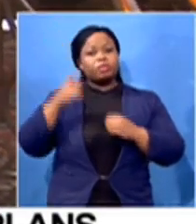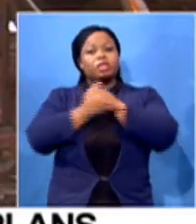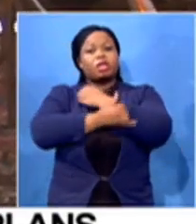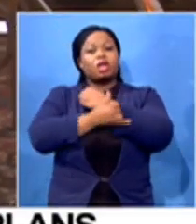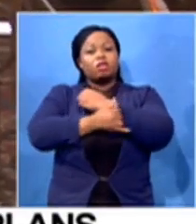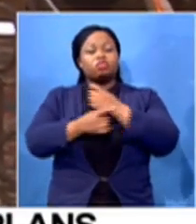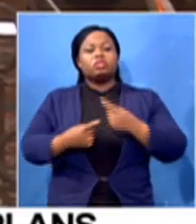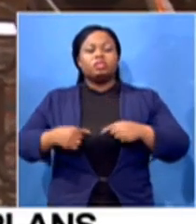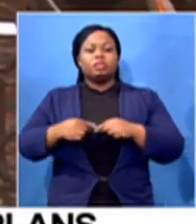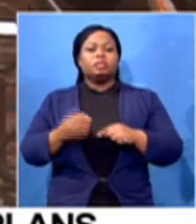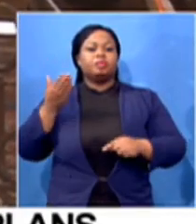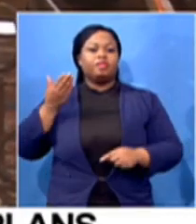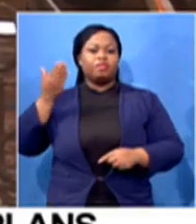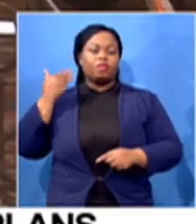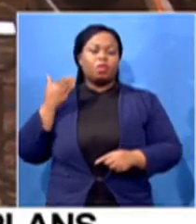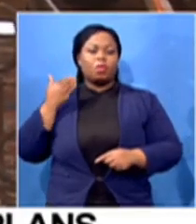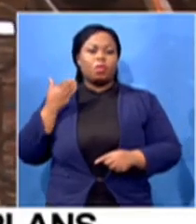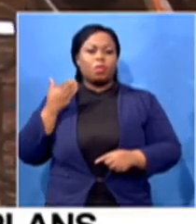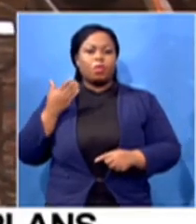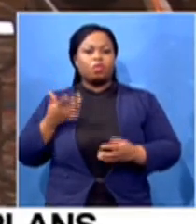ailing for a while.